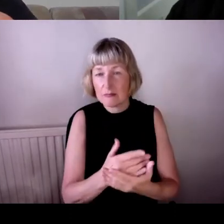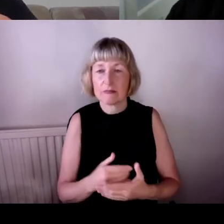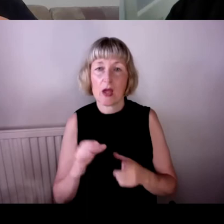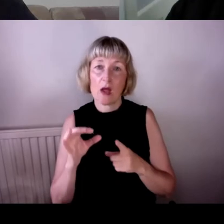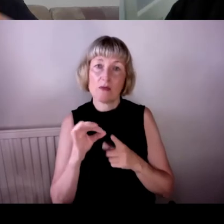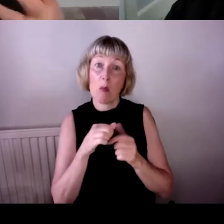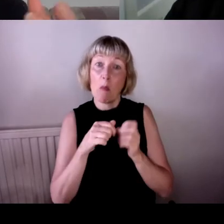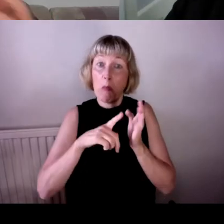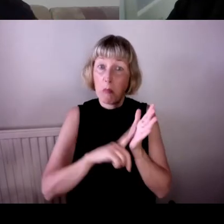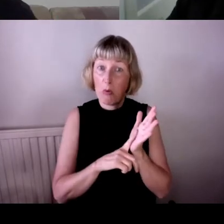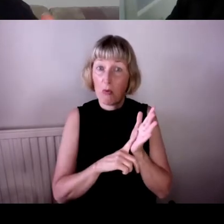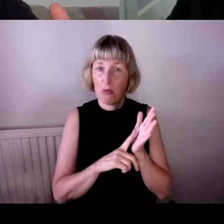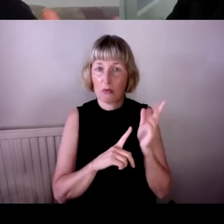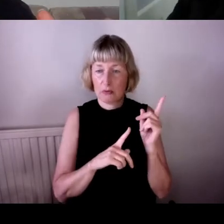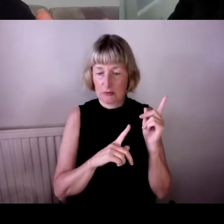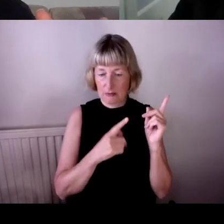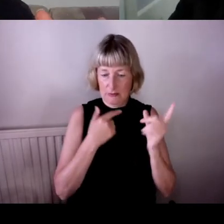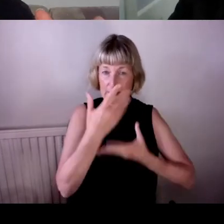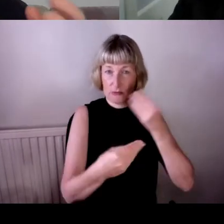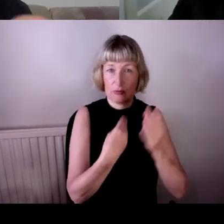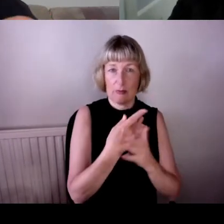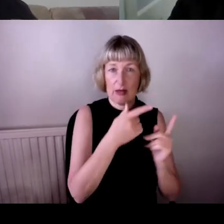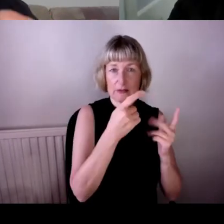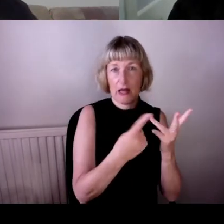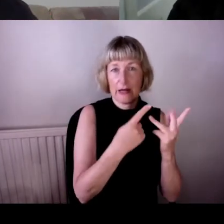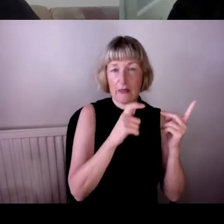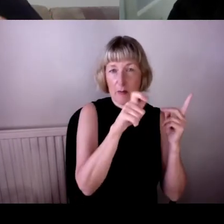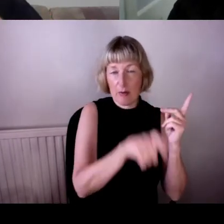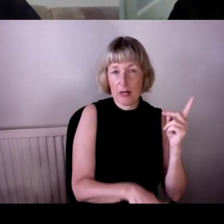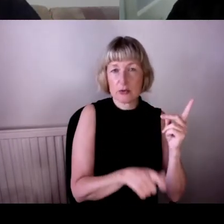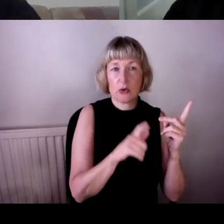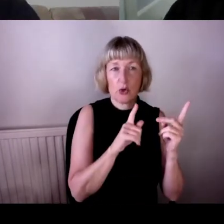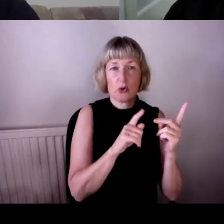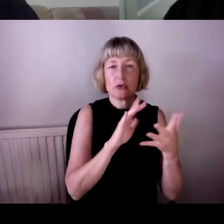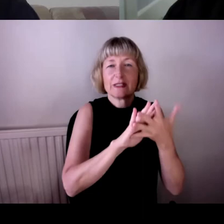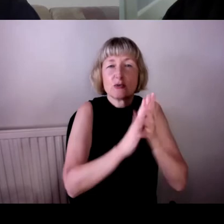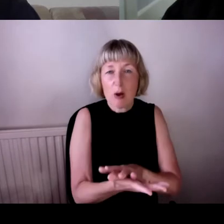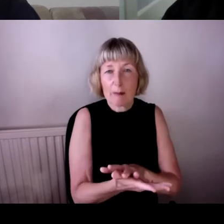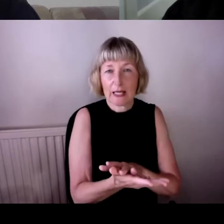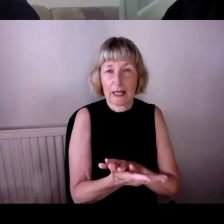somebody who is disruptive is very much more something that would